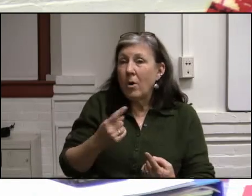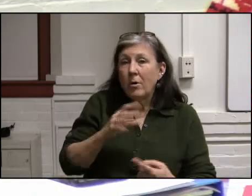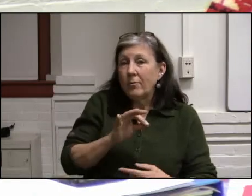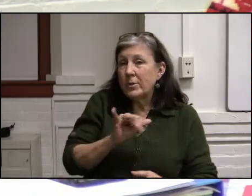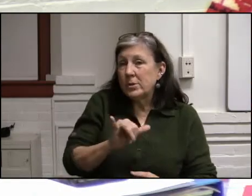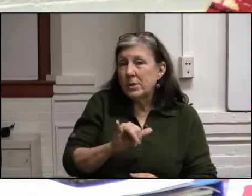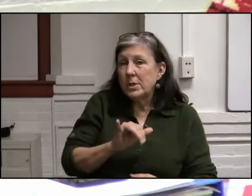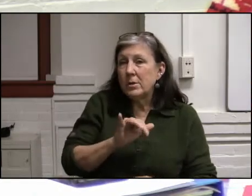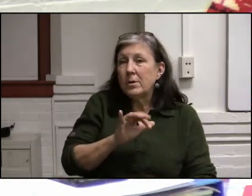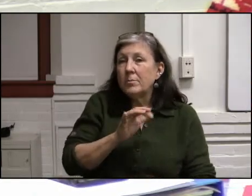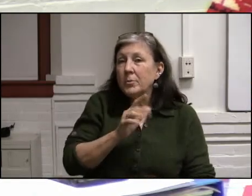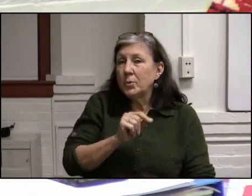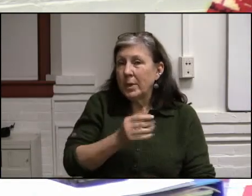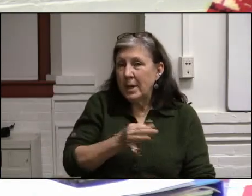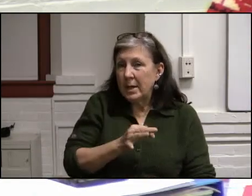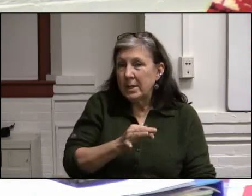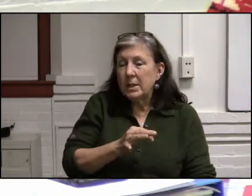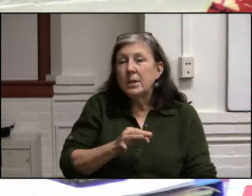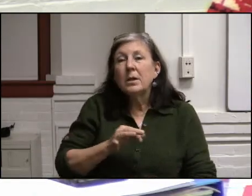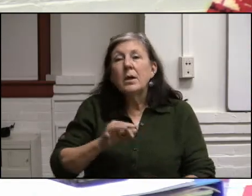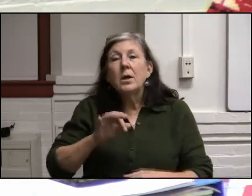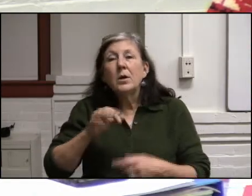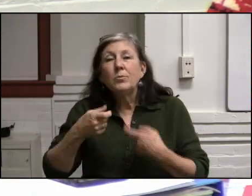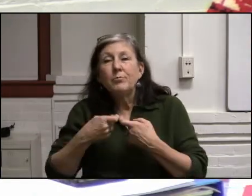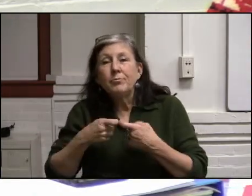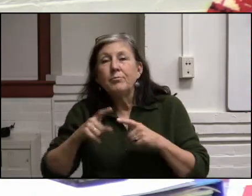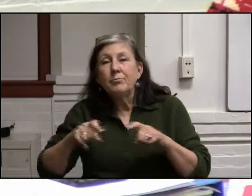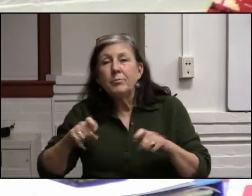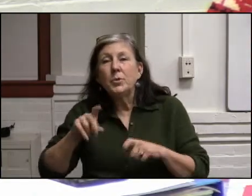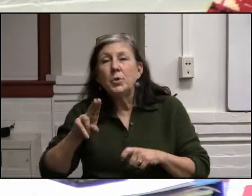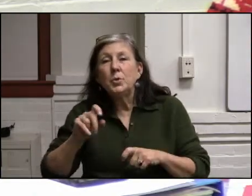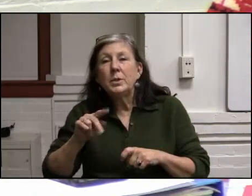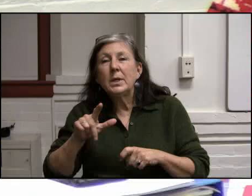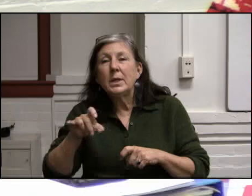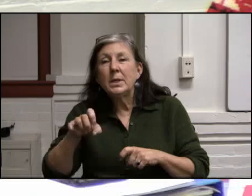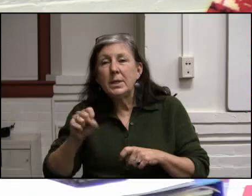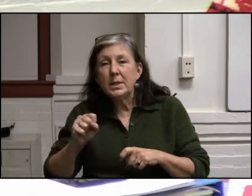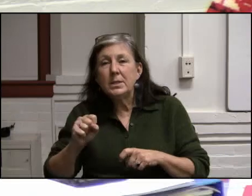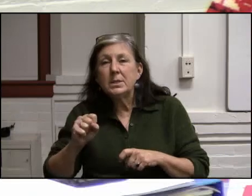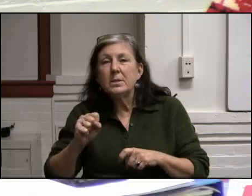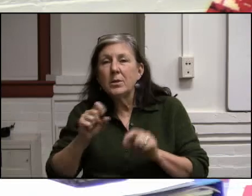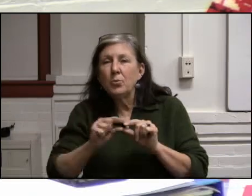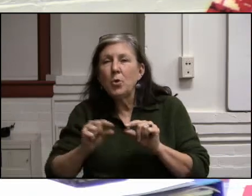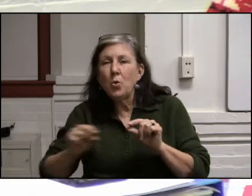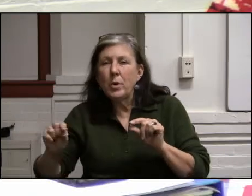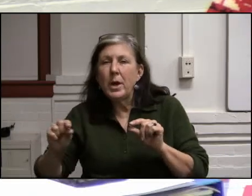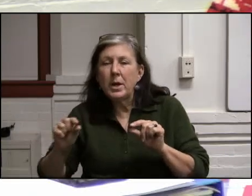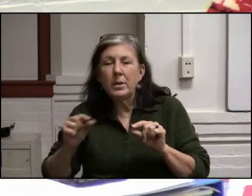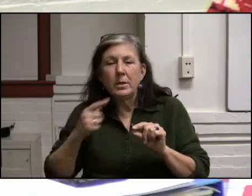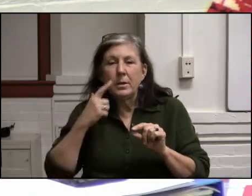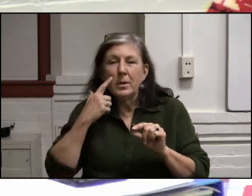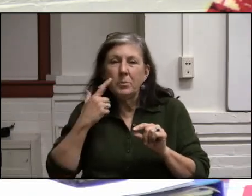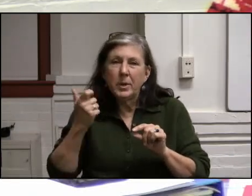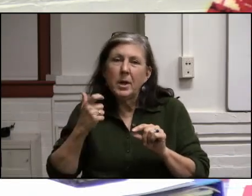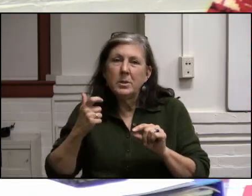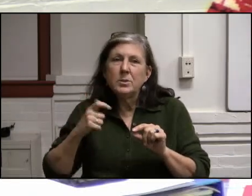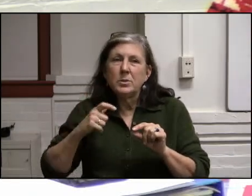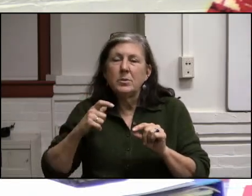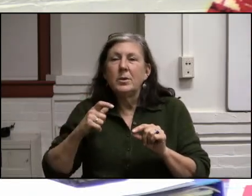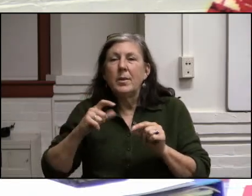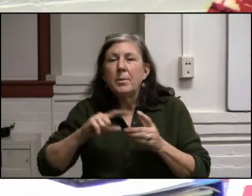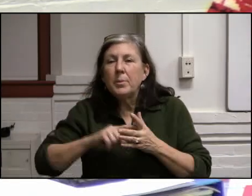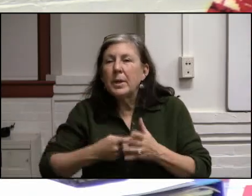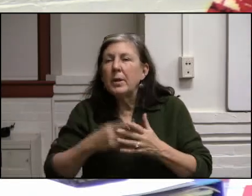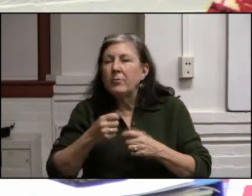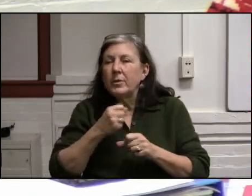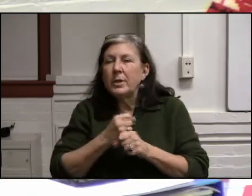And the utilities fund, again, using a proration because of the fact that we make a couple of very large payments early in the